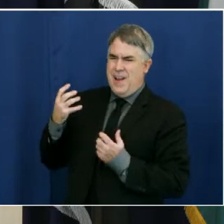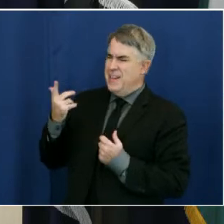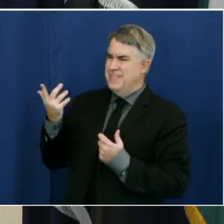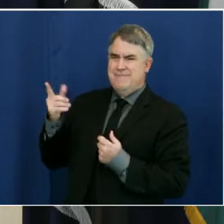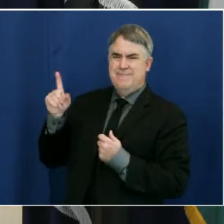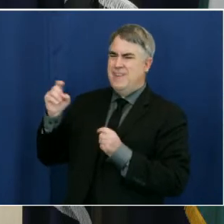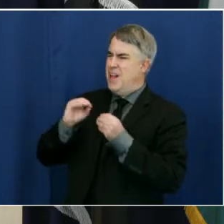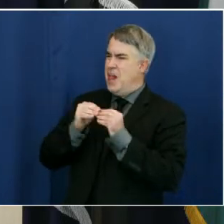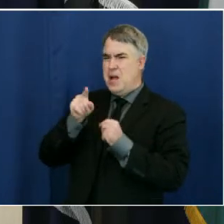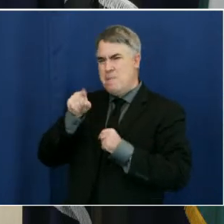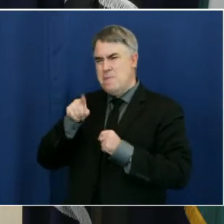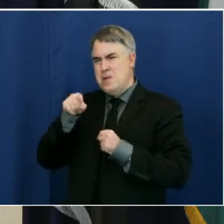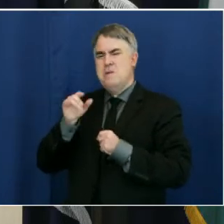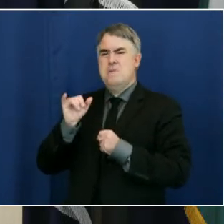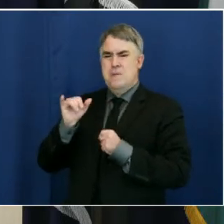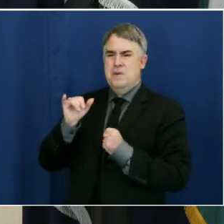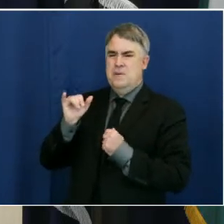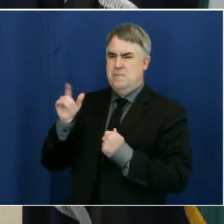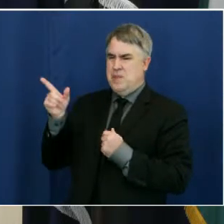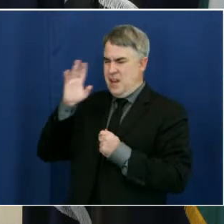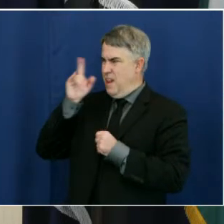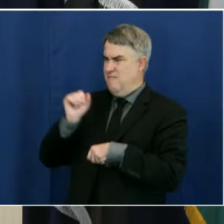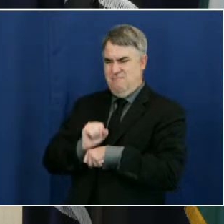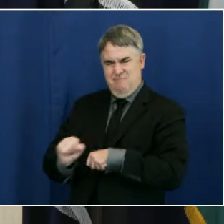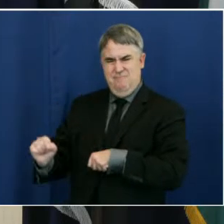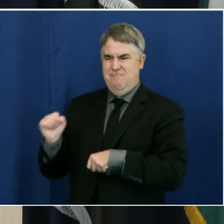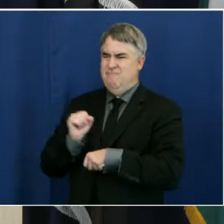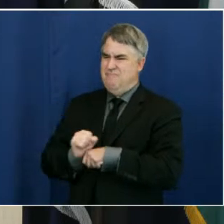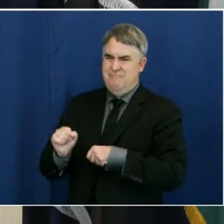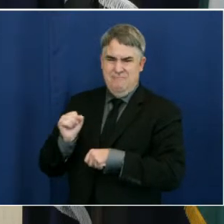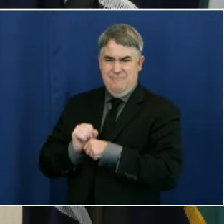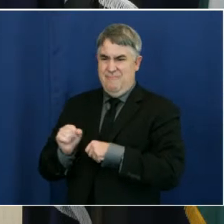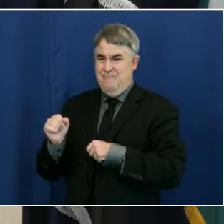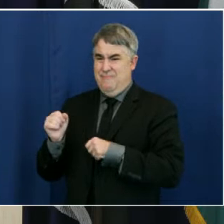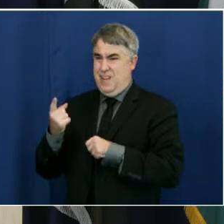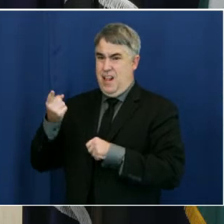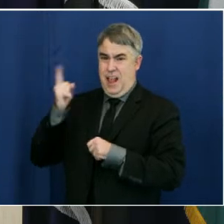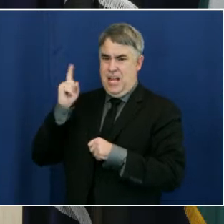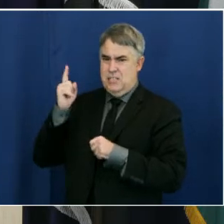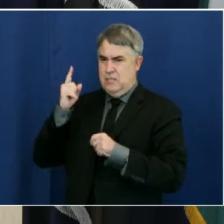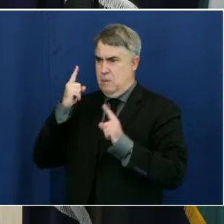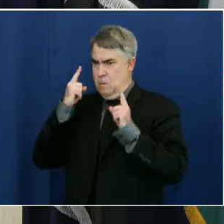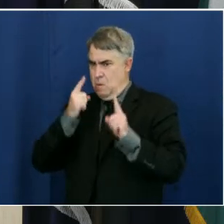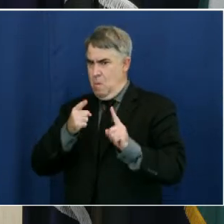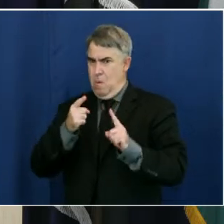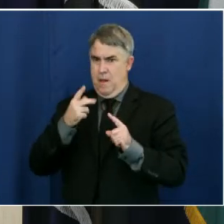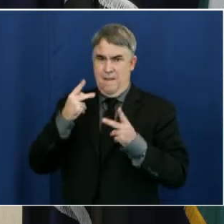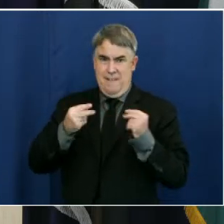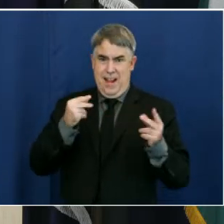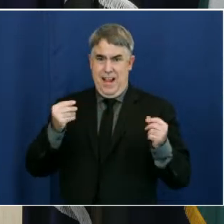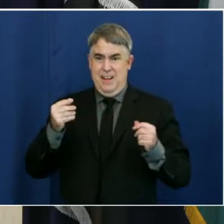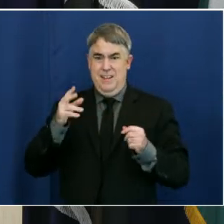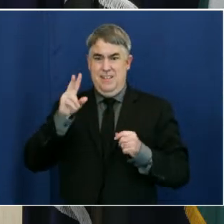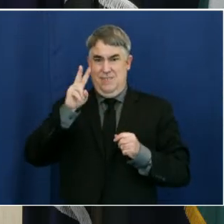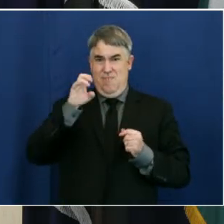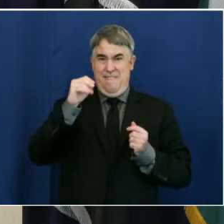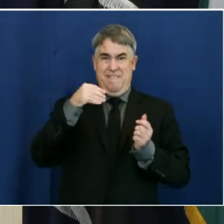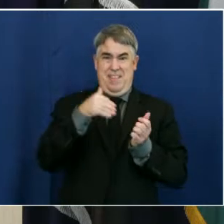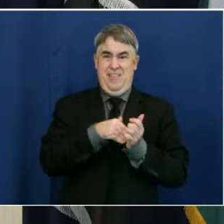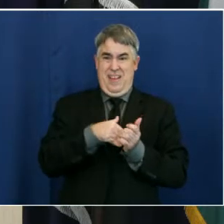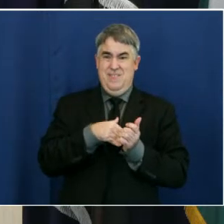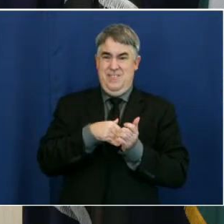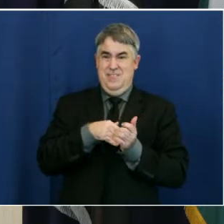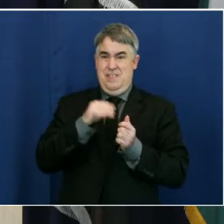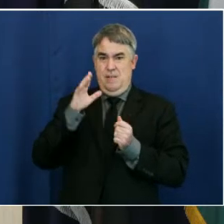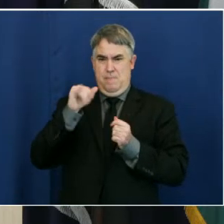you all are working fast and furious on this, but last week you said the goal is to vaccinate 250,000 people by the end of